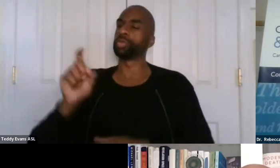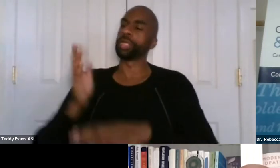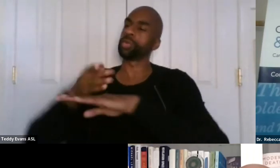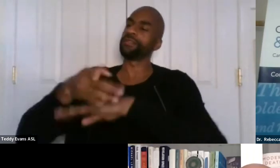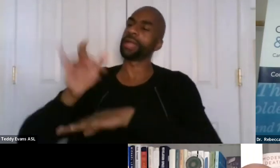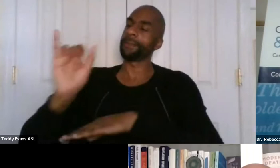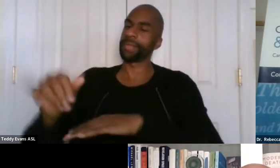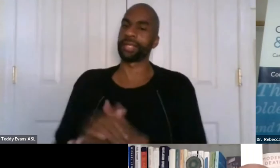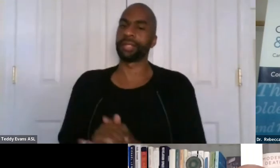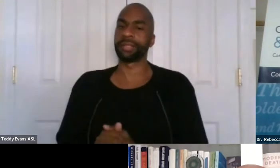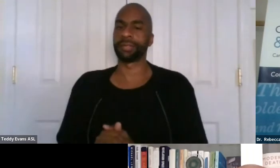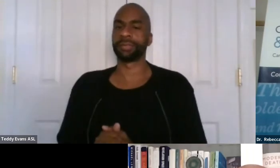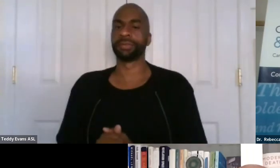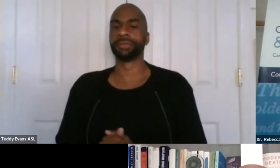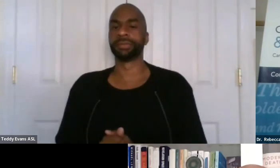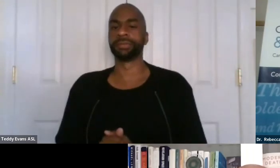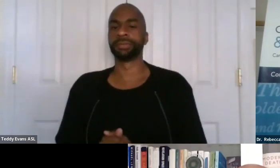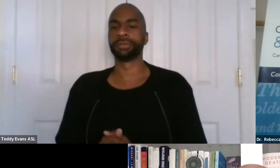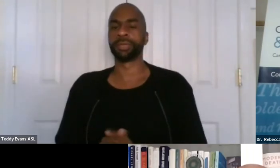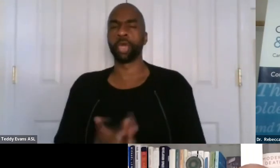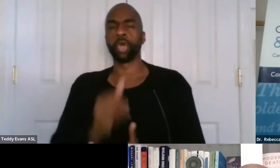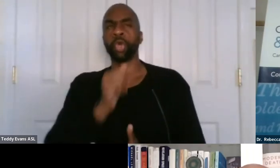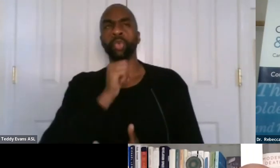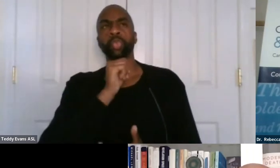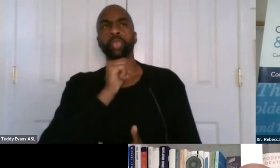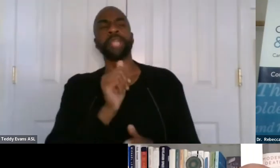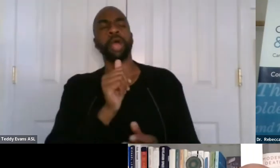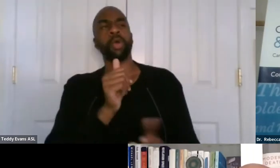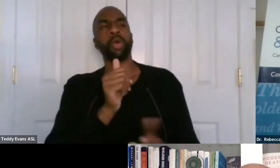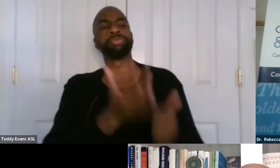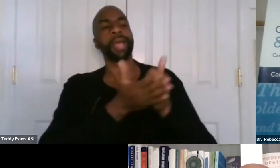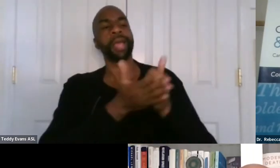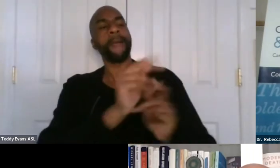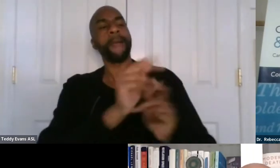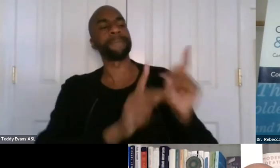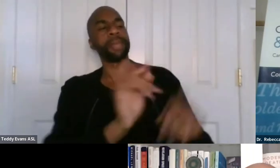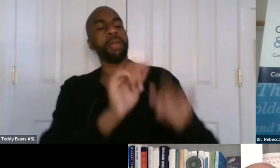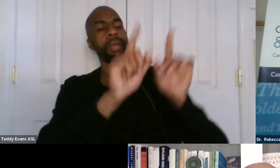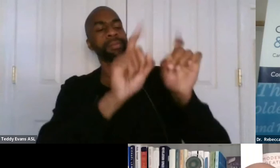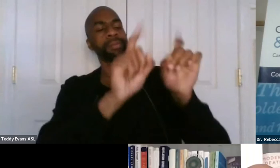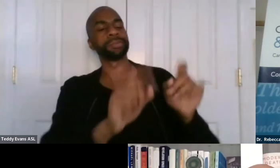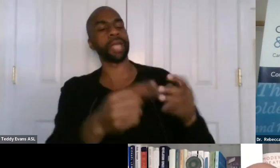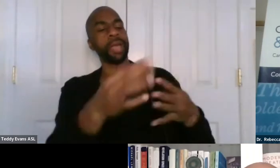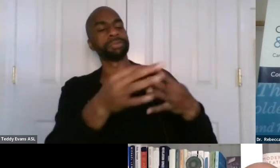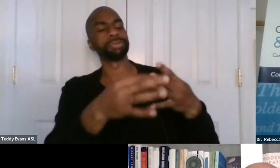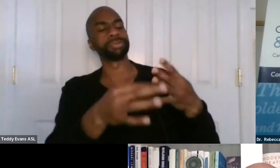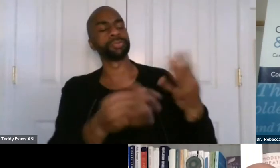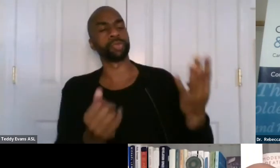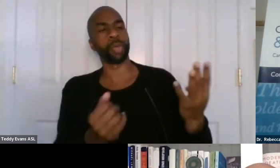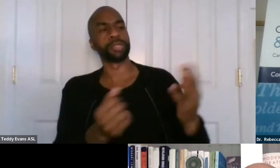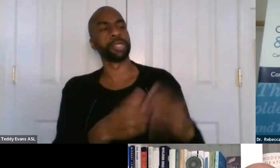like they're some type of multiple choice question, but as human beings whose stories are important, whose stories need to be heard and